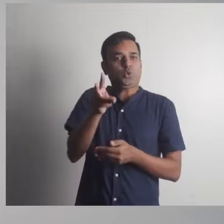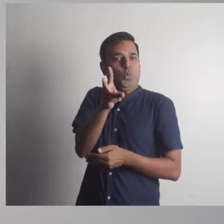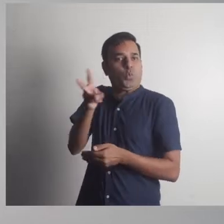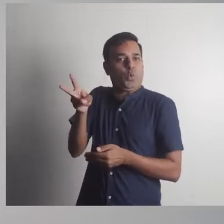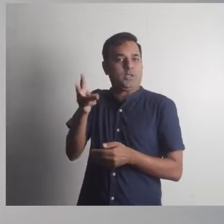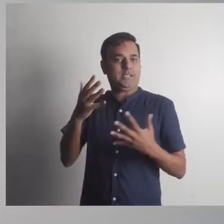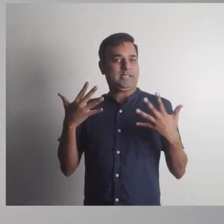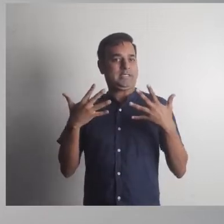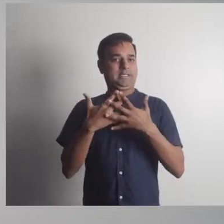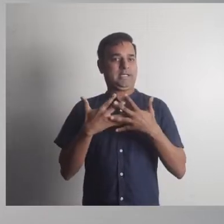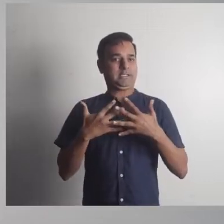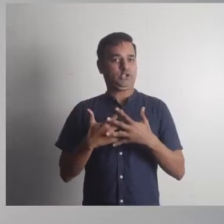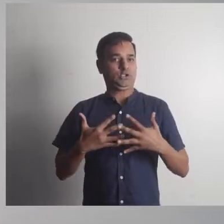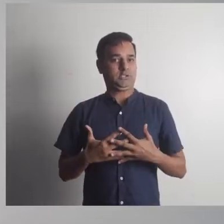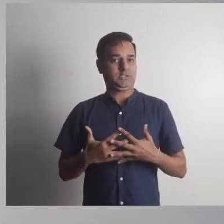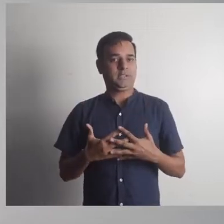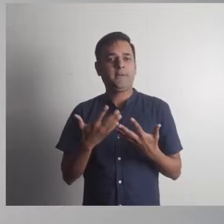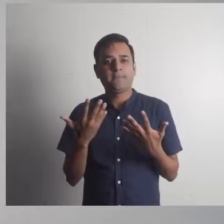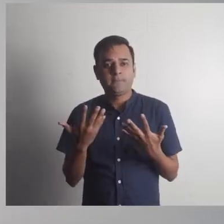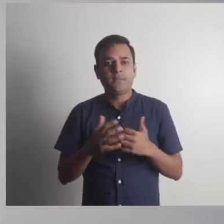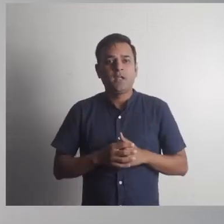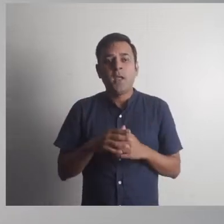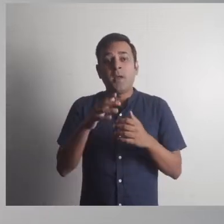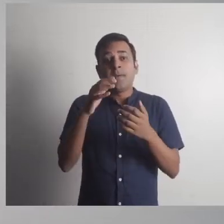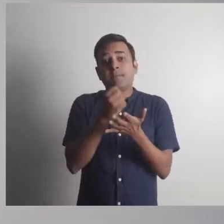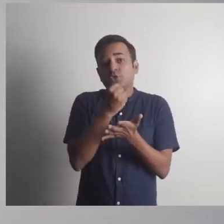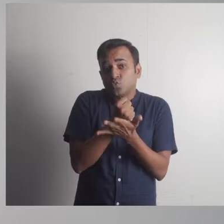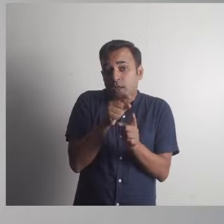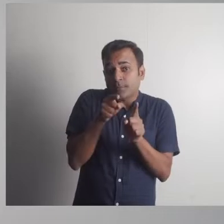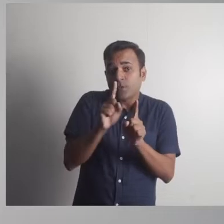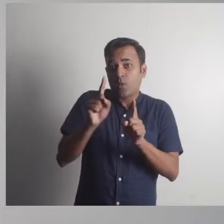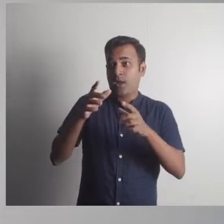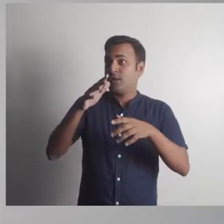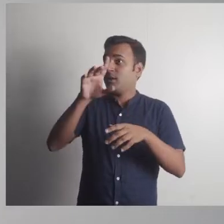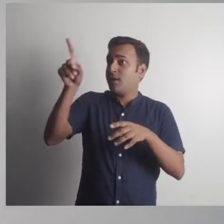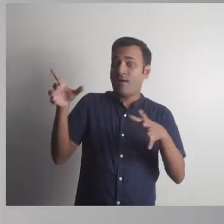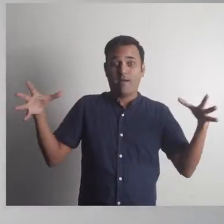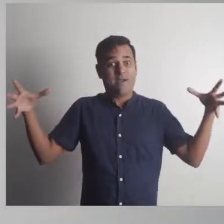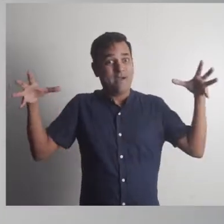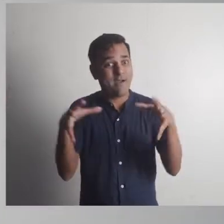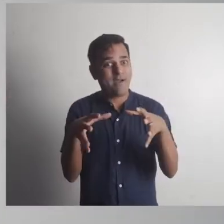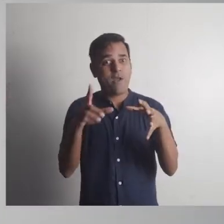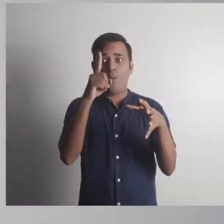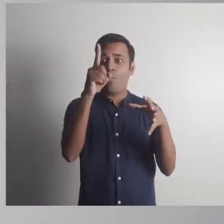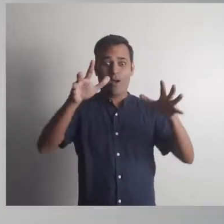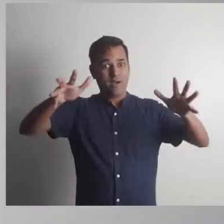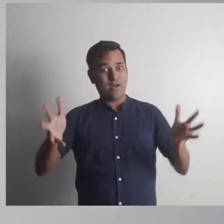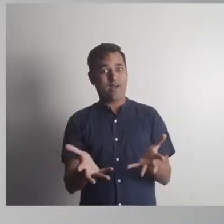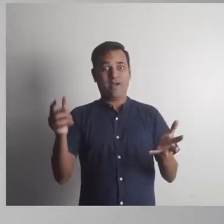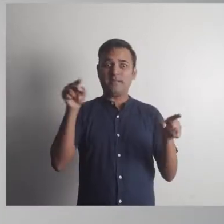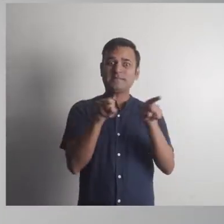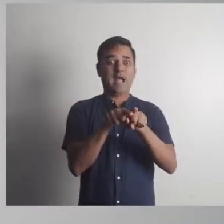basket, because it becomes another hegemony, what we call a hegemony. Everybody is the same. No, we're not. Okay,